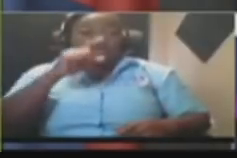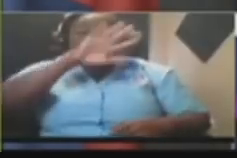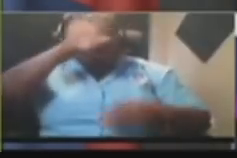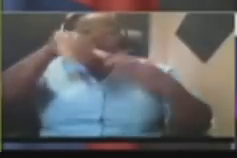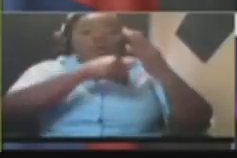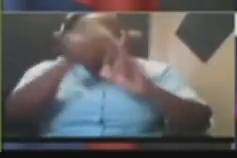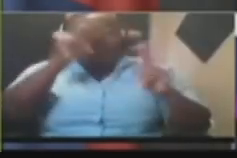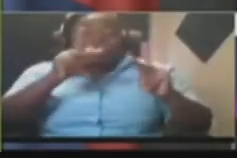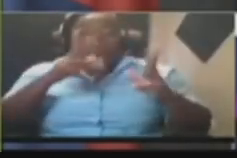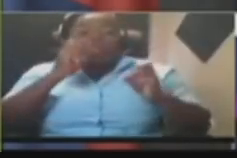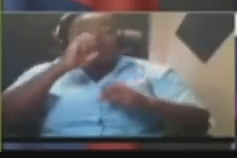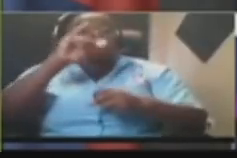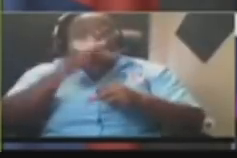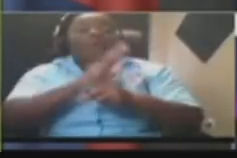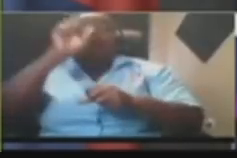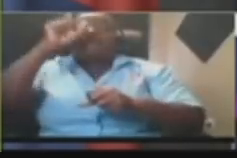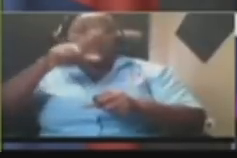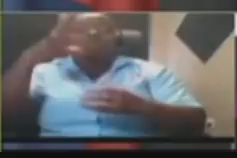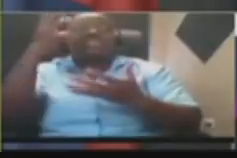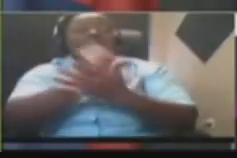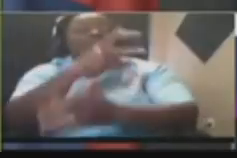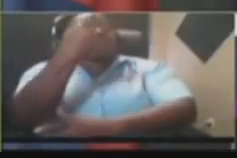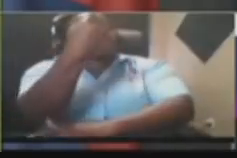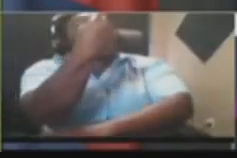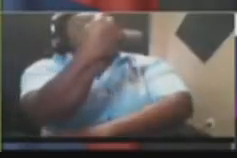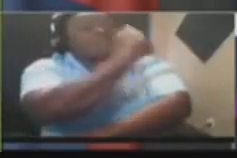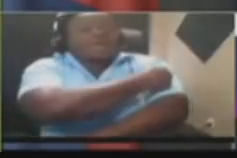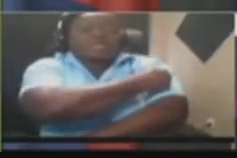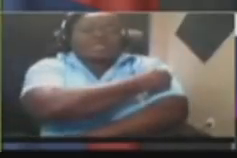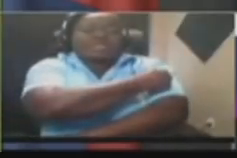responses in the vaccination program and make it